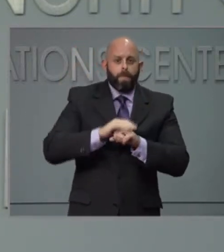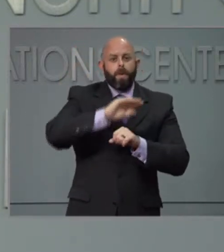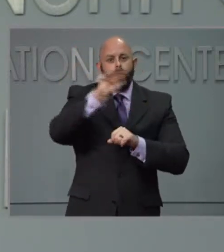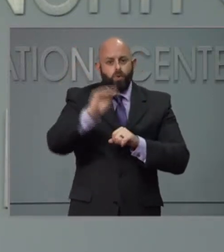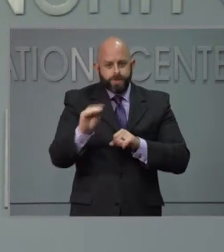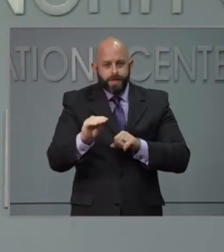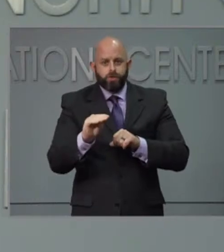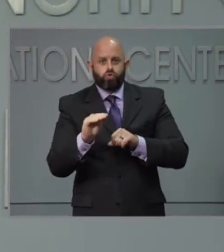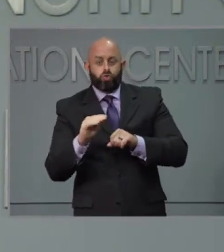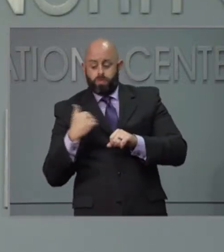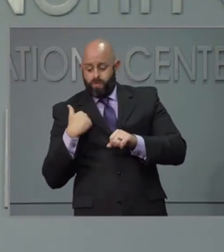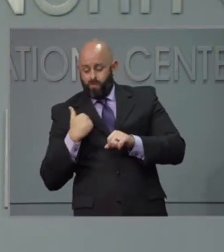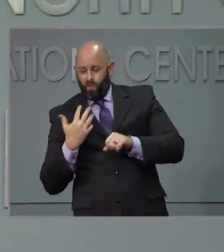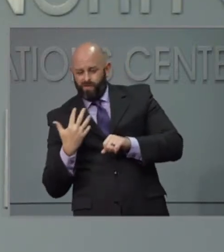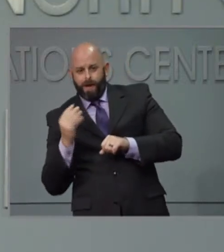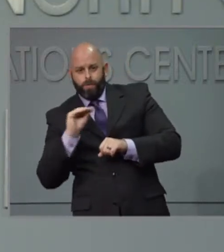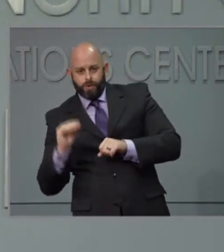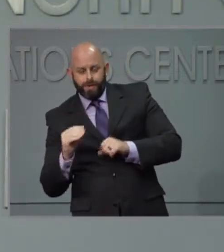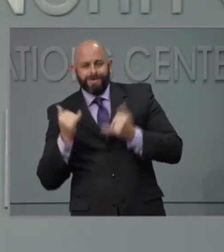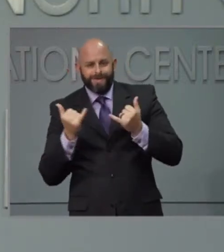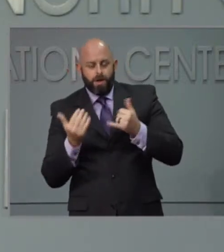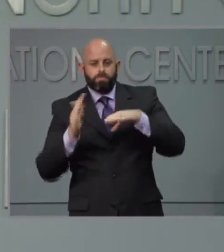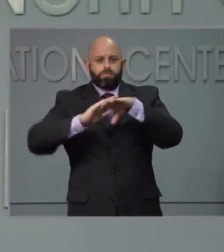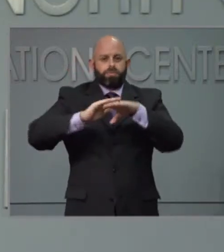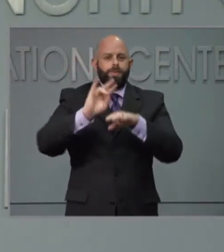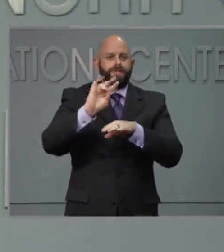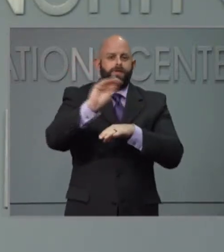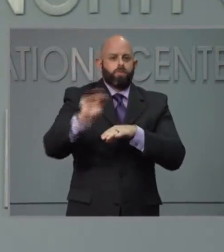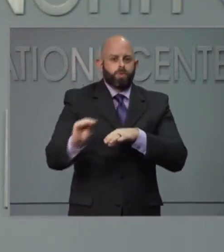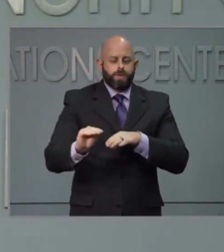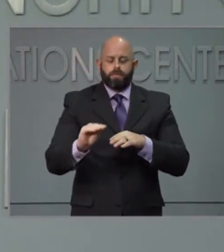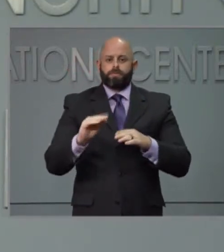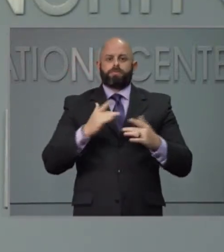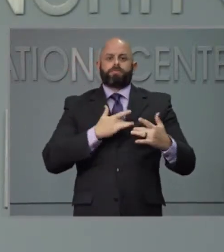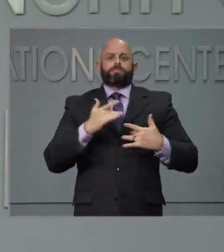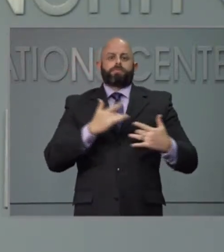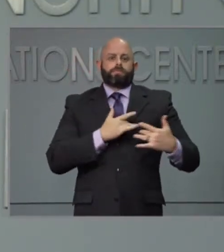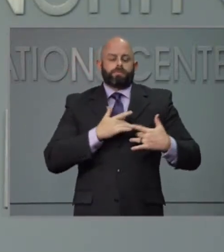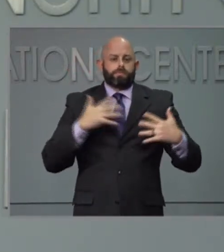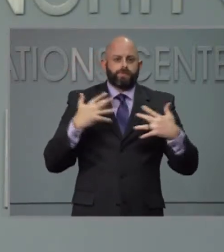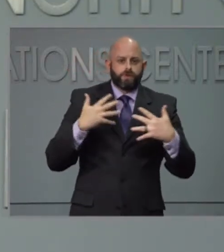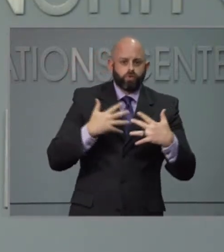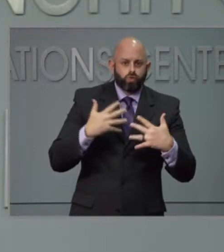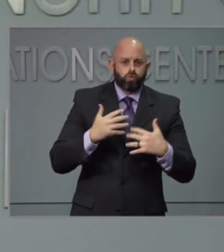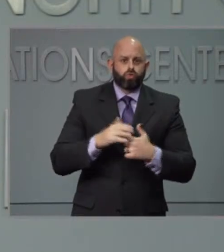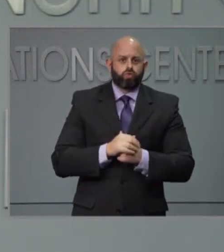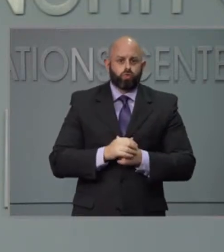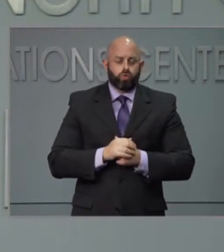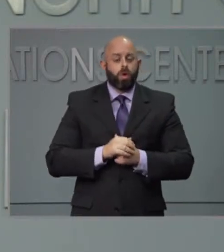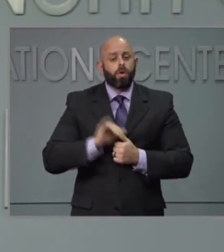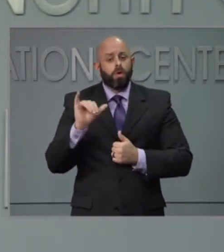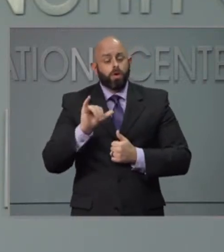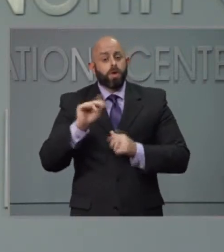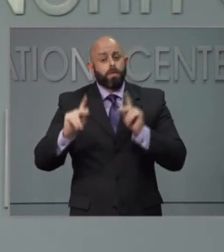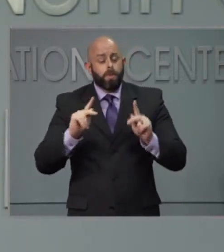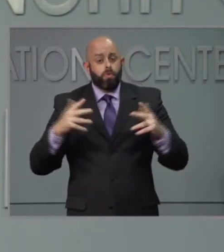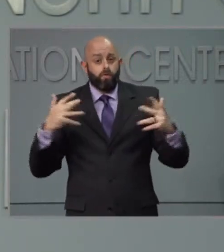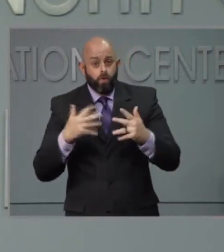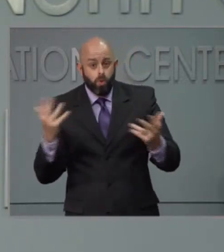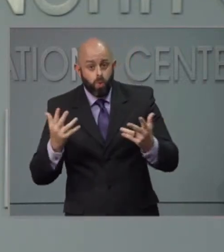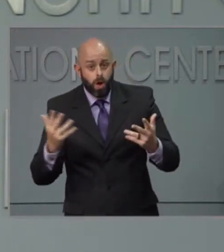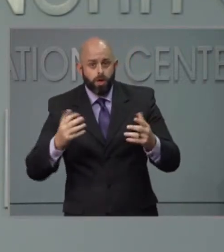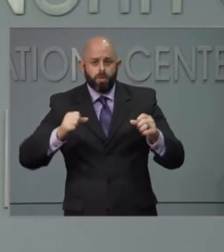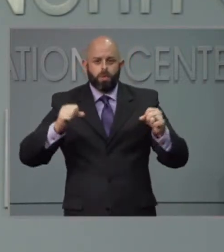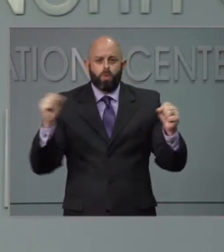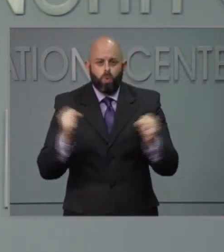5 to 7%. And it's clear that there's fear of the weather conditions impacting